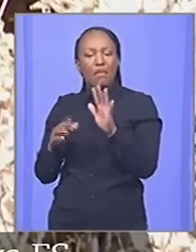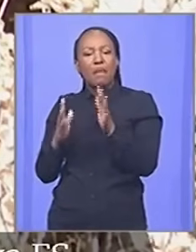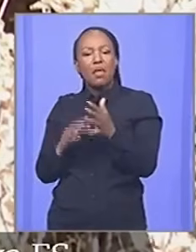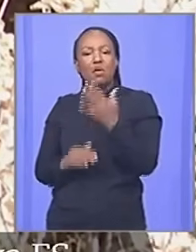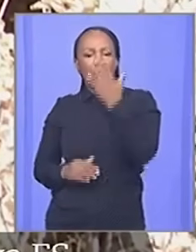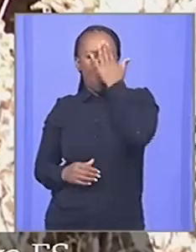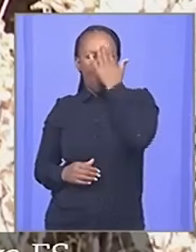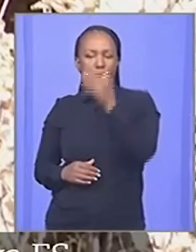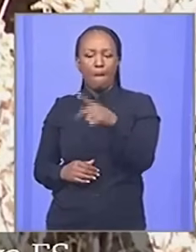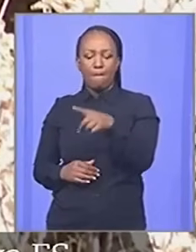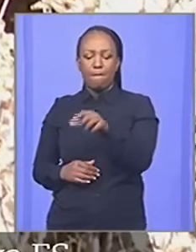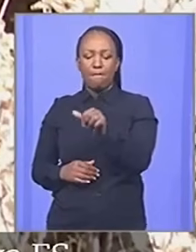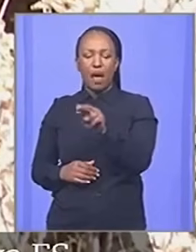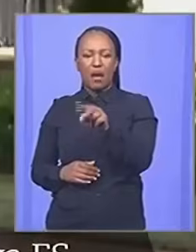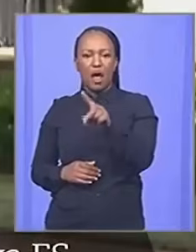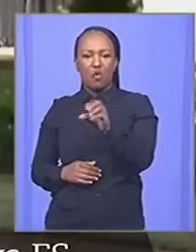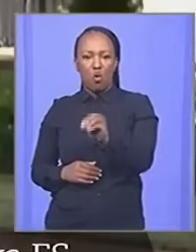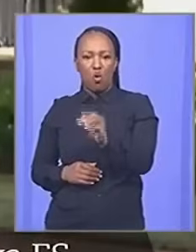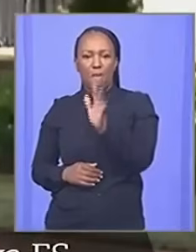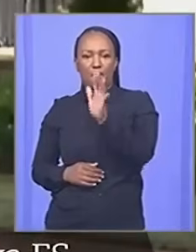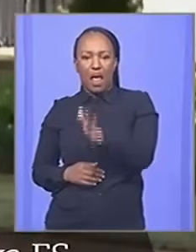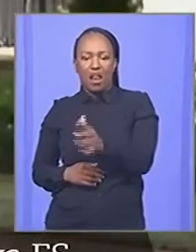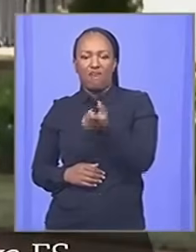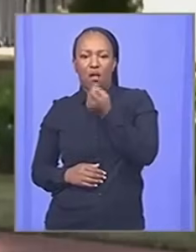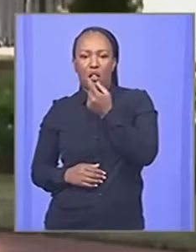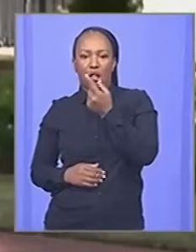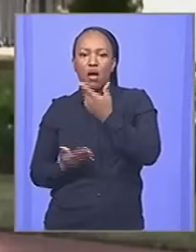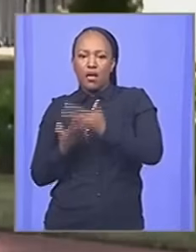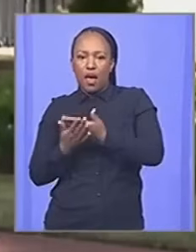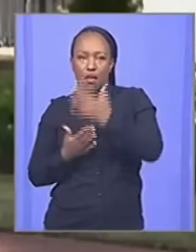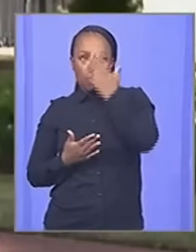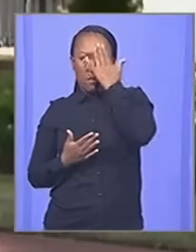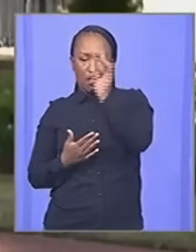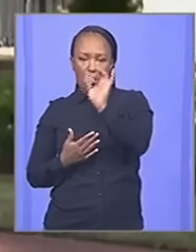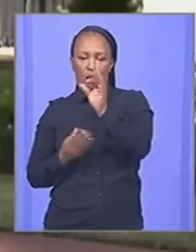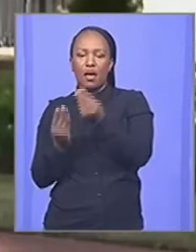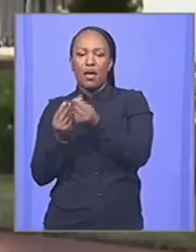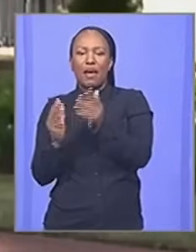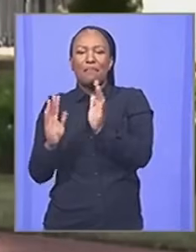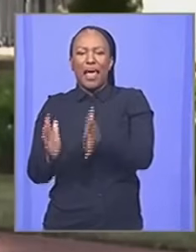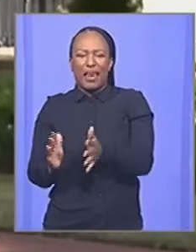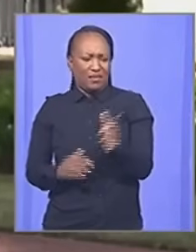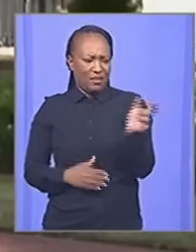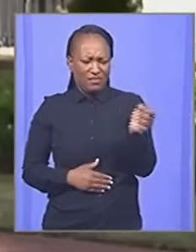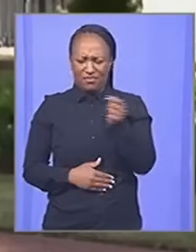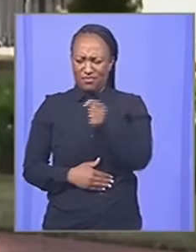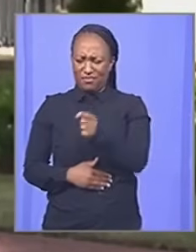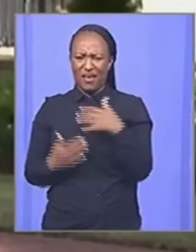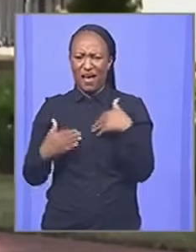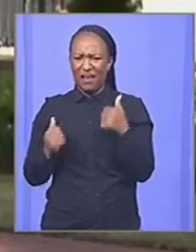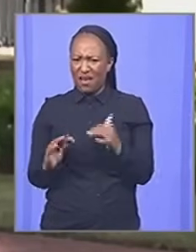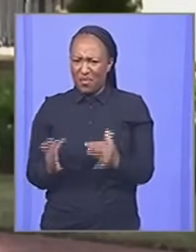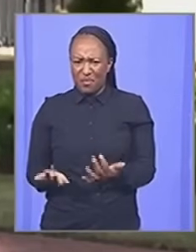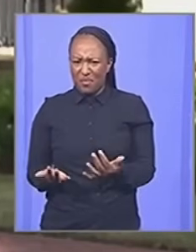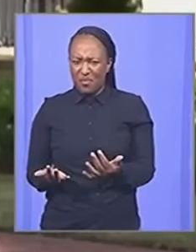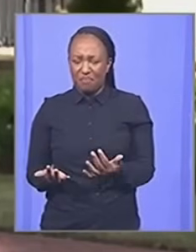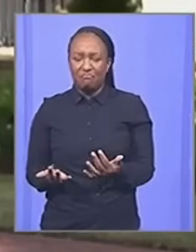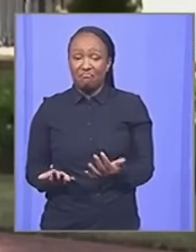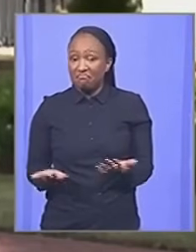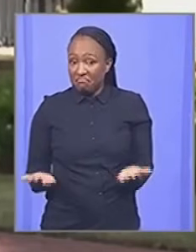entswe letona la tsa bophelo mabapi le taba ya diphapang tse kara ANC di sentse di bonala hore di